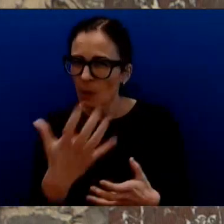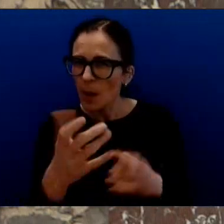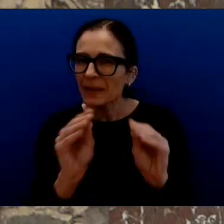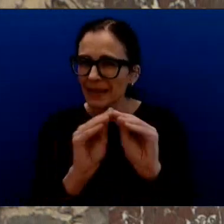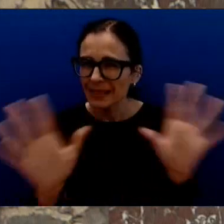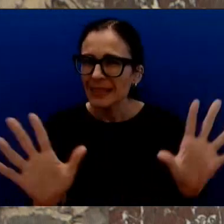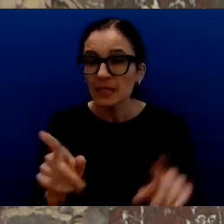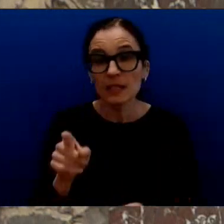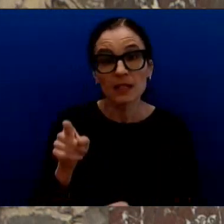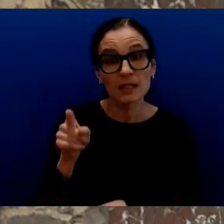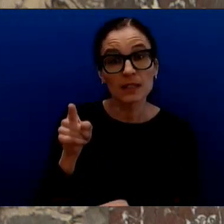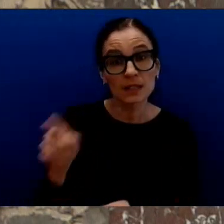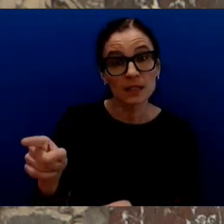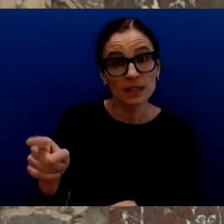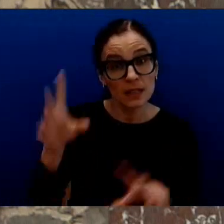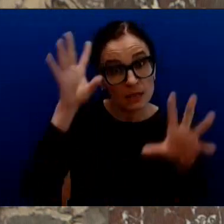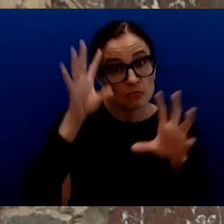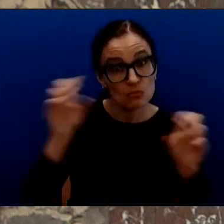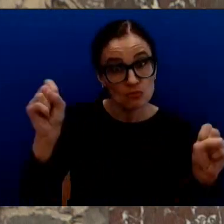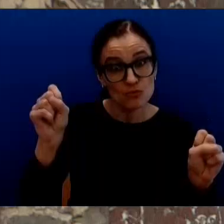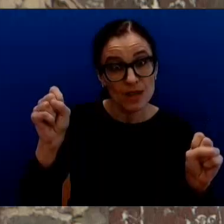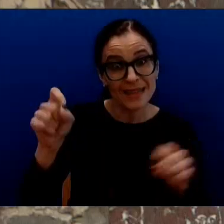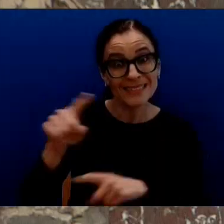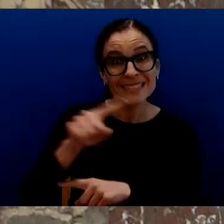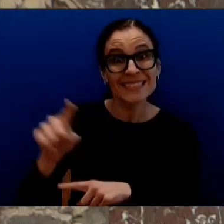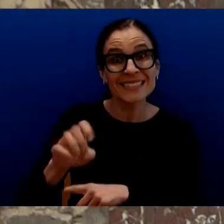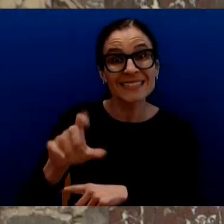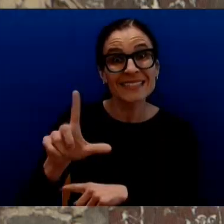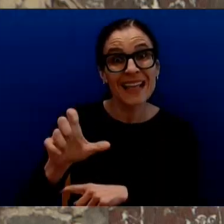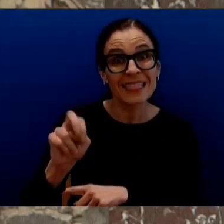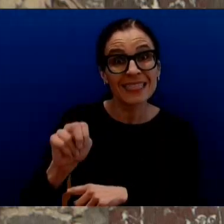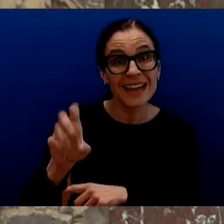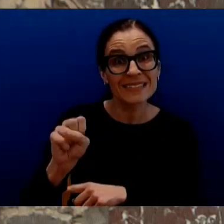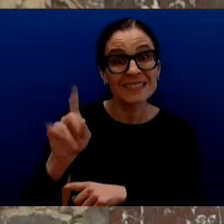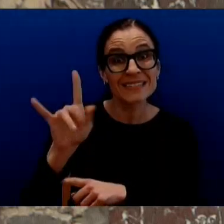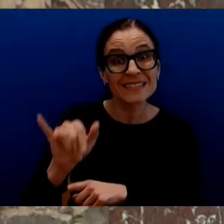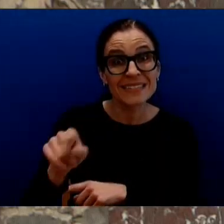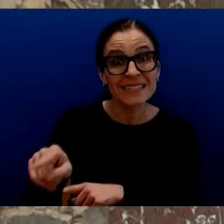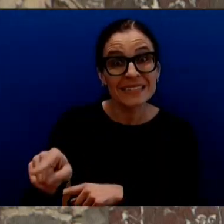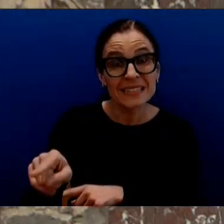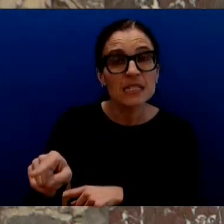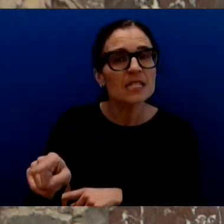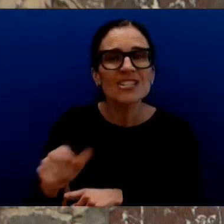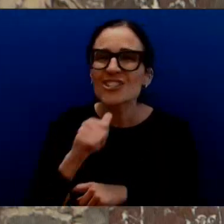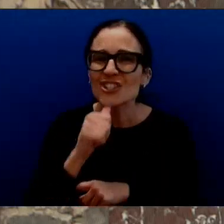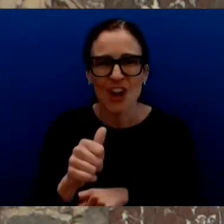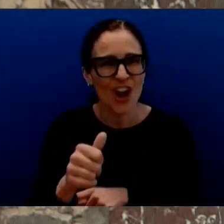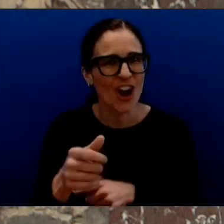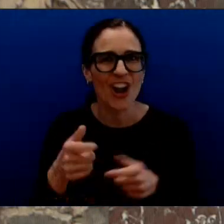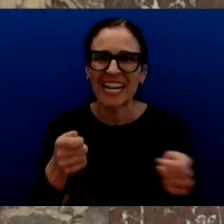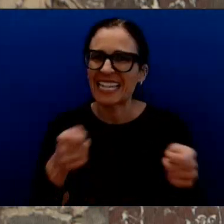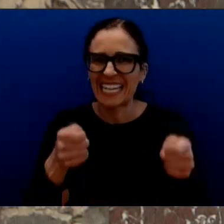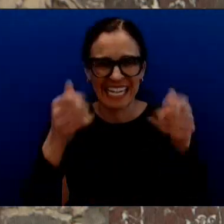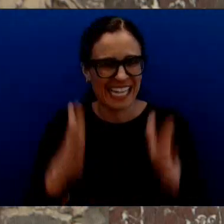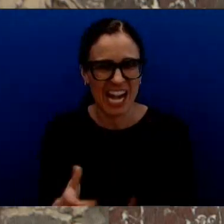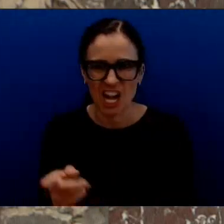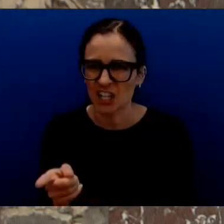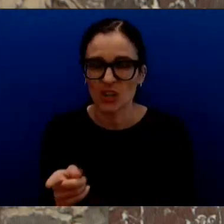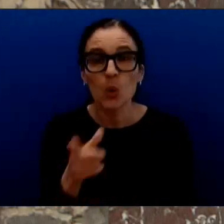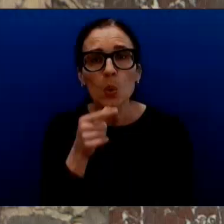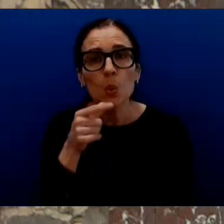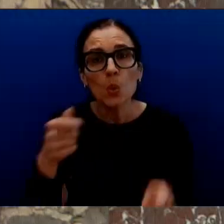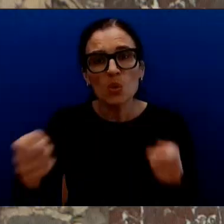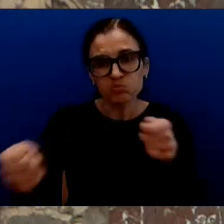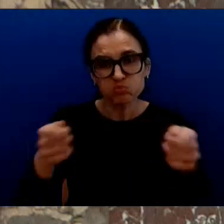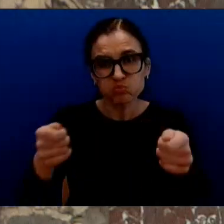dictator in this conflict. His name is Vladimir Putin. The Russian threat to Europe is so obvious